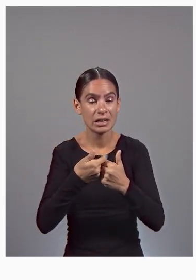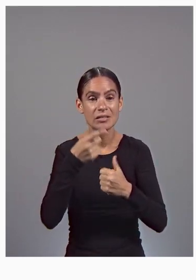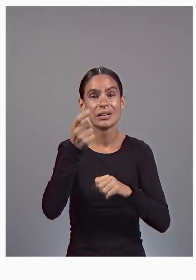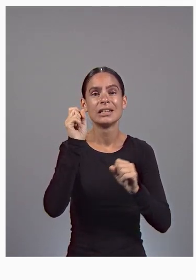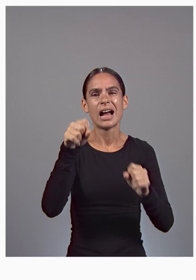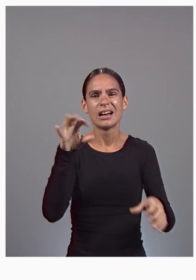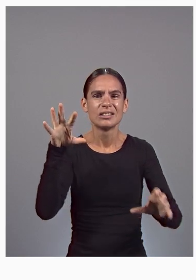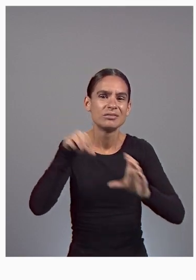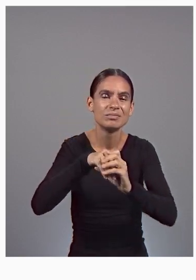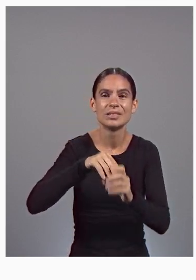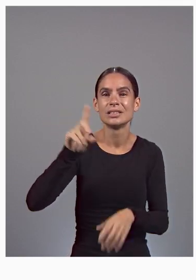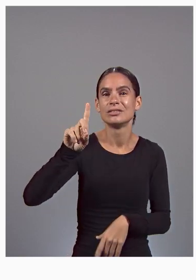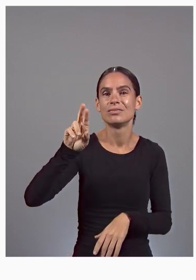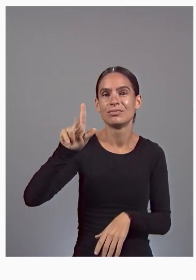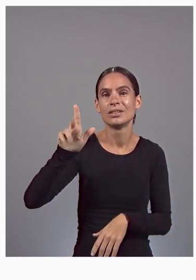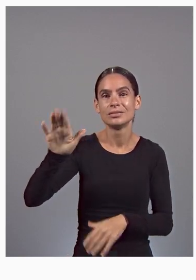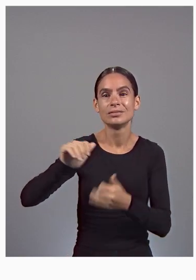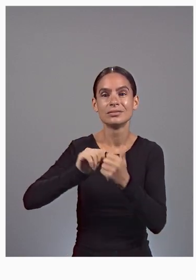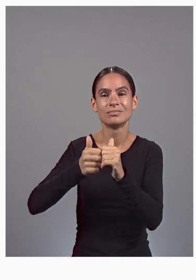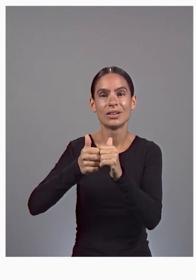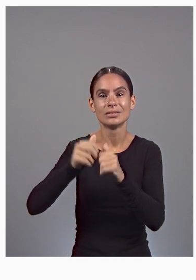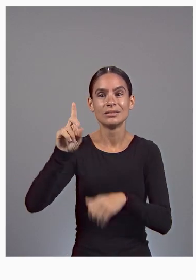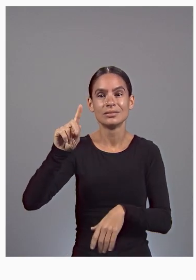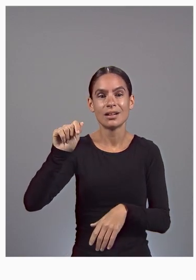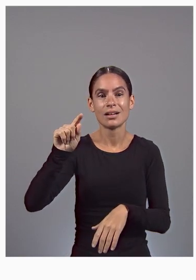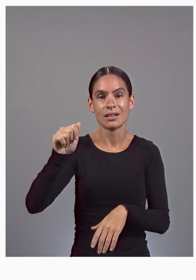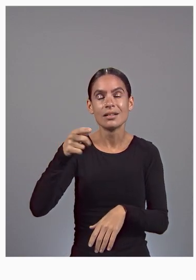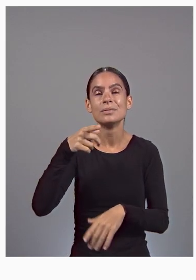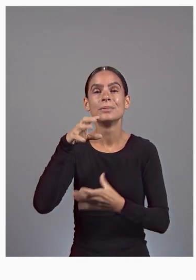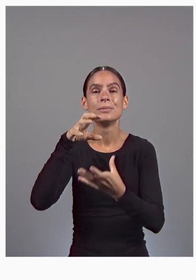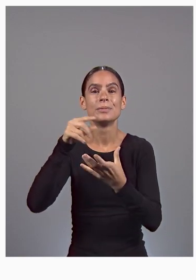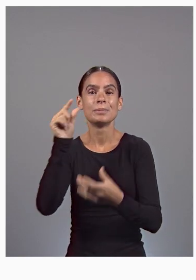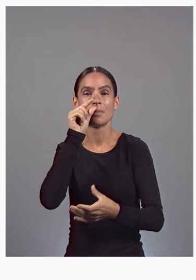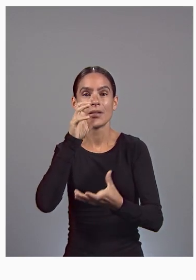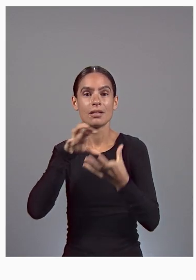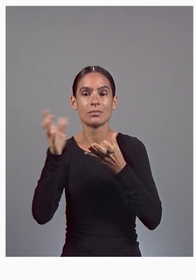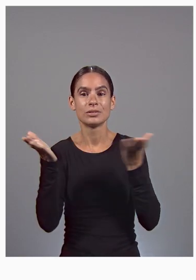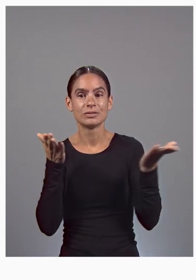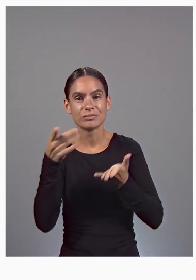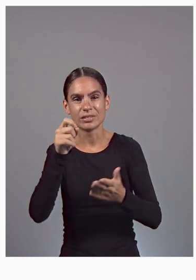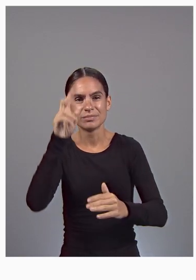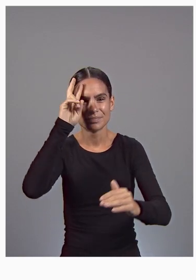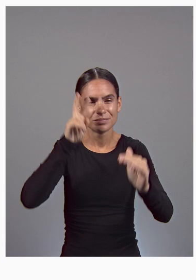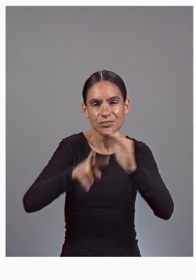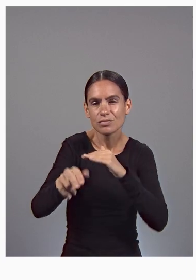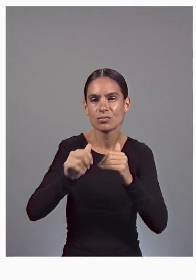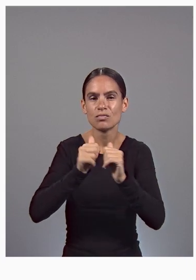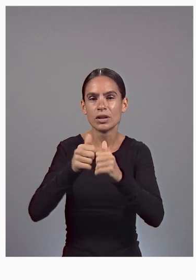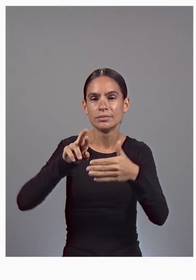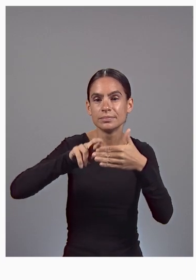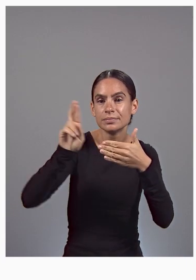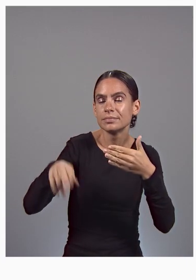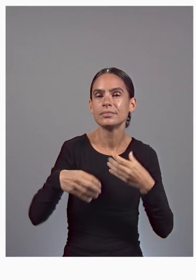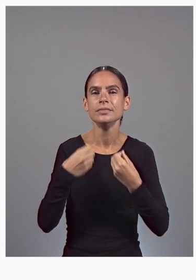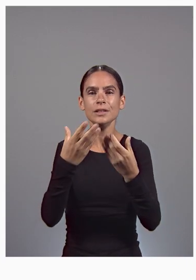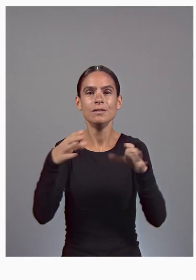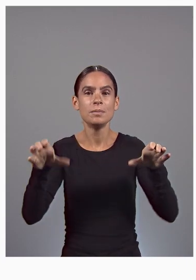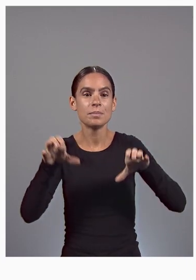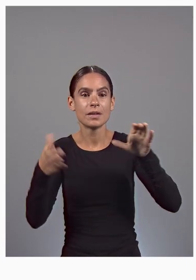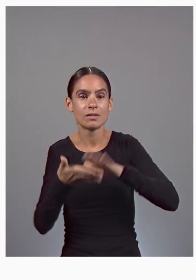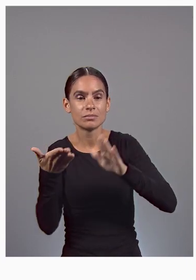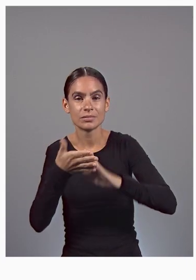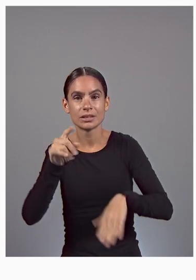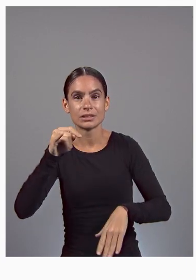data and Google Cloud services. You can predict race outcomes, give performance tips to DRL pilots to help them smoke